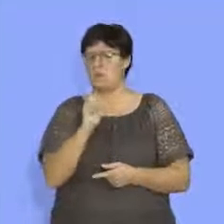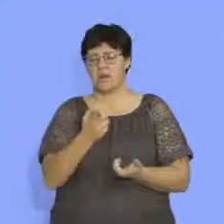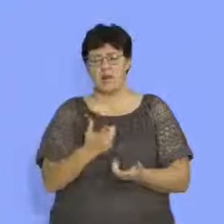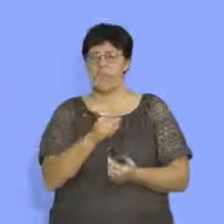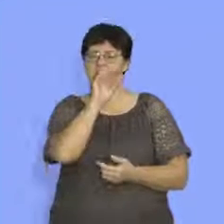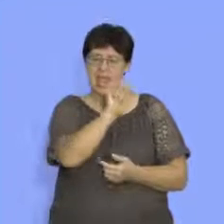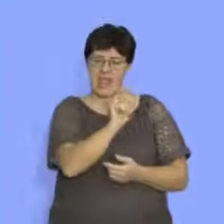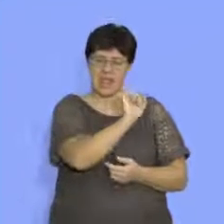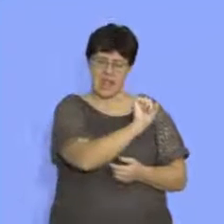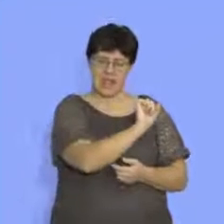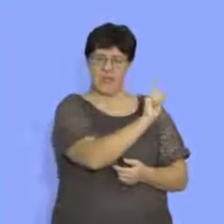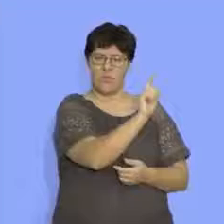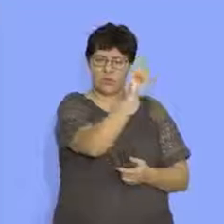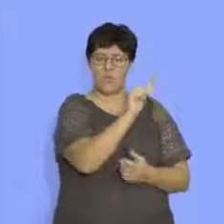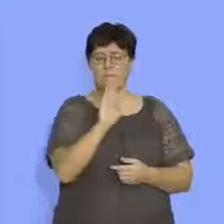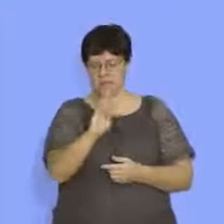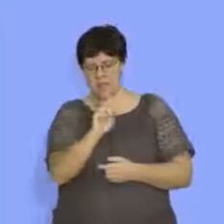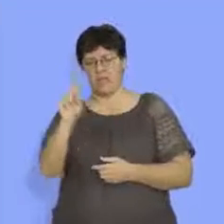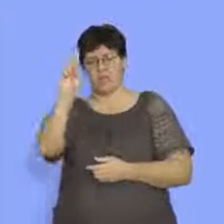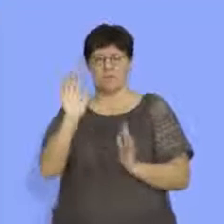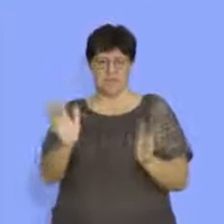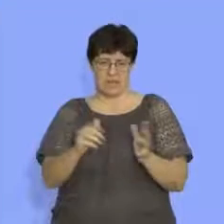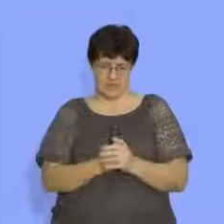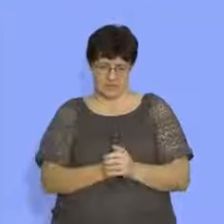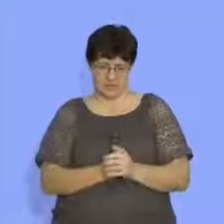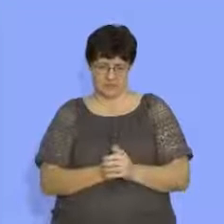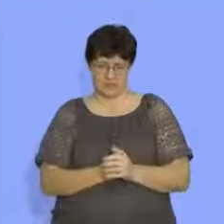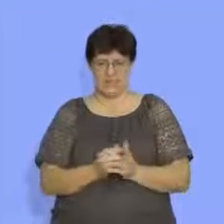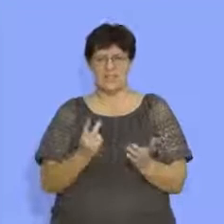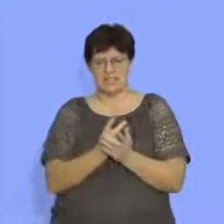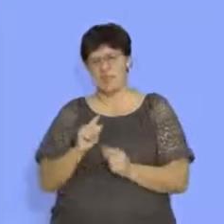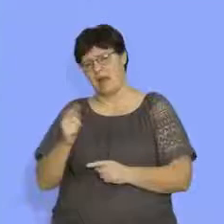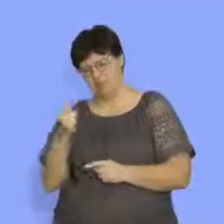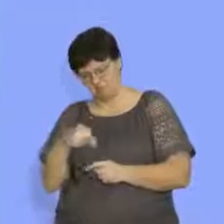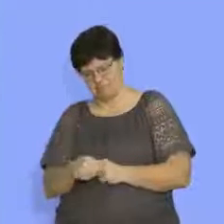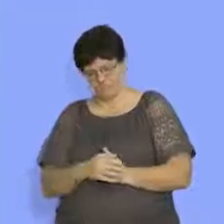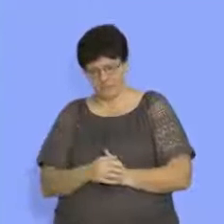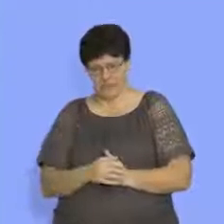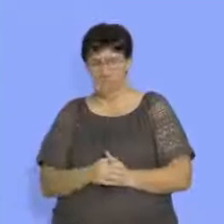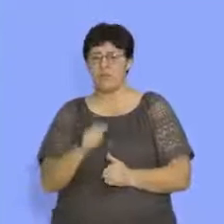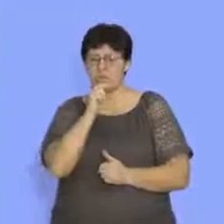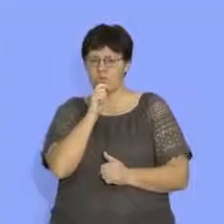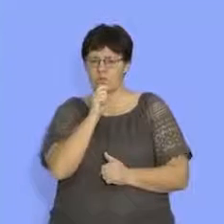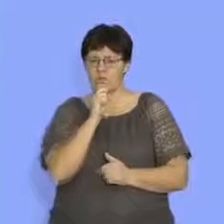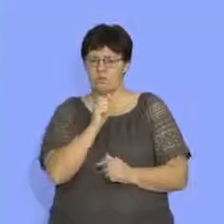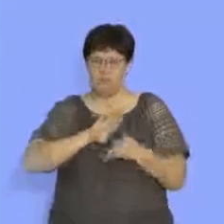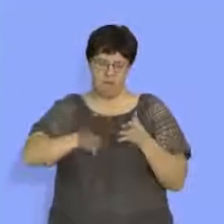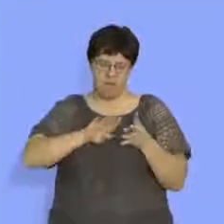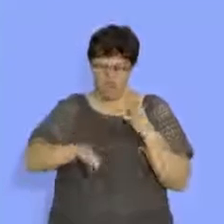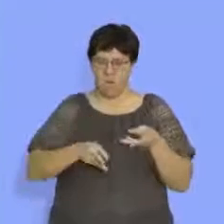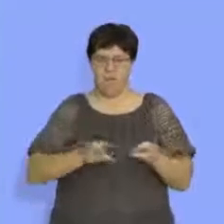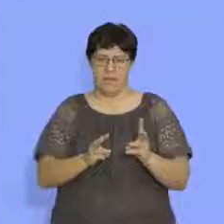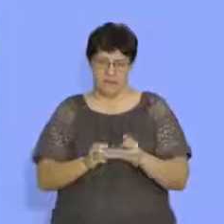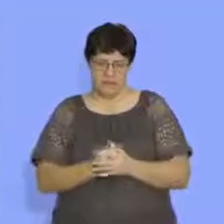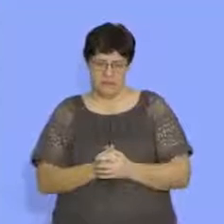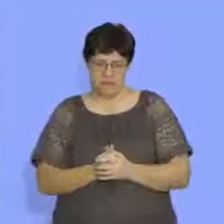all 1. The A has an exponent of 1, B has an exponent of 1, even with the other equation. So I can just use